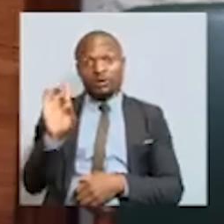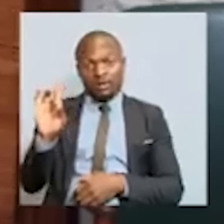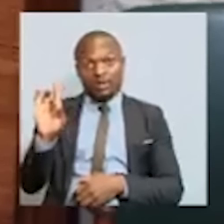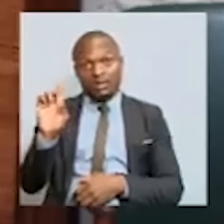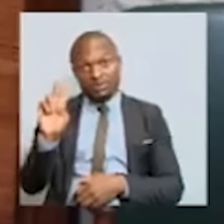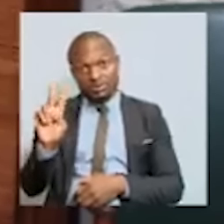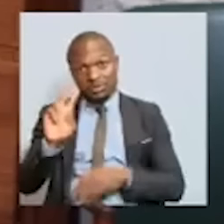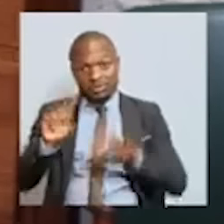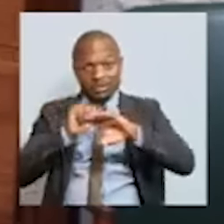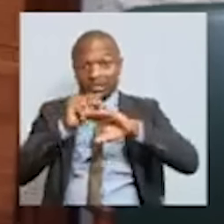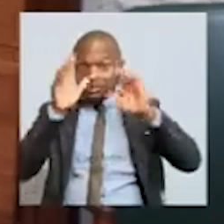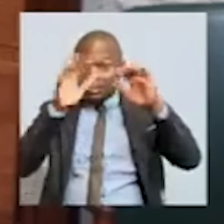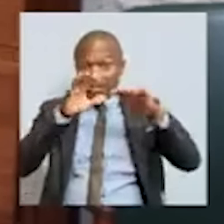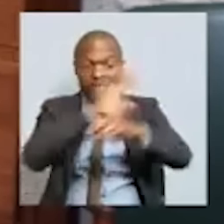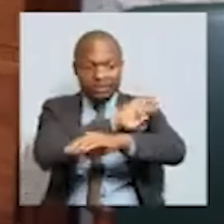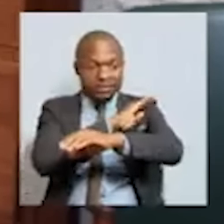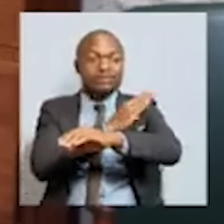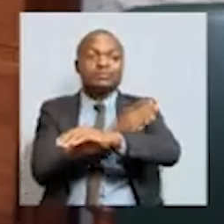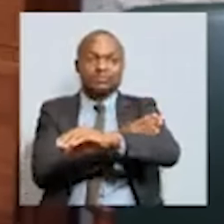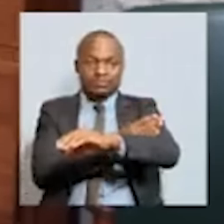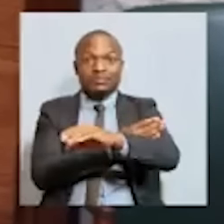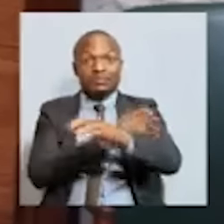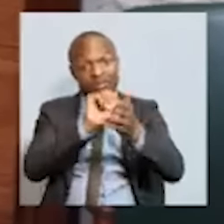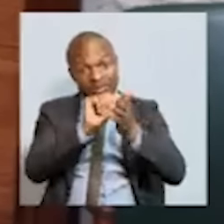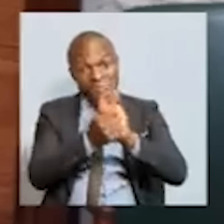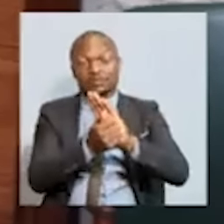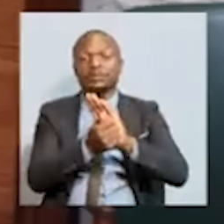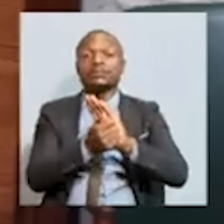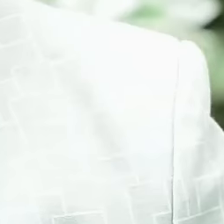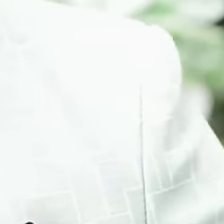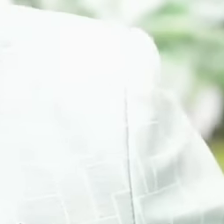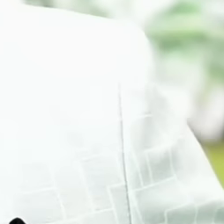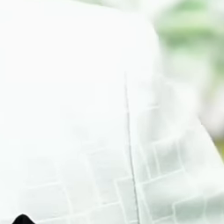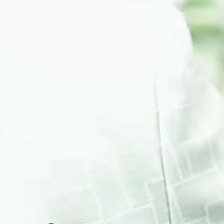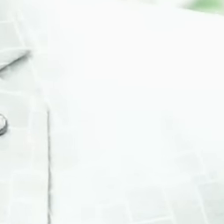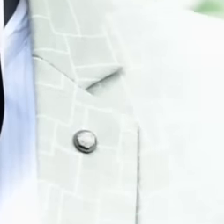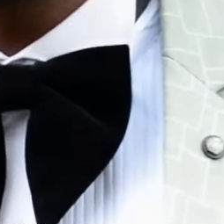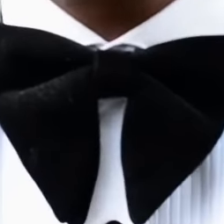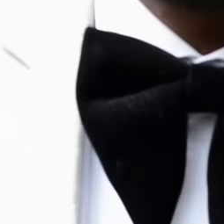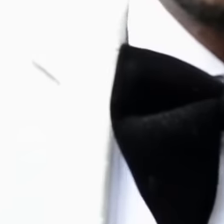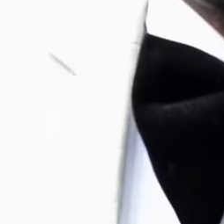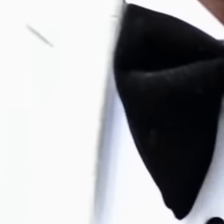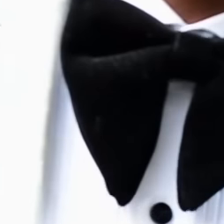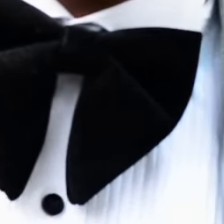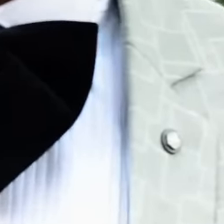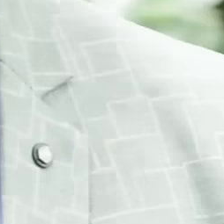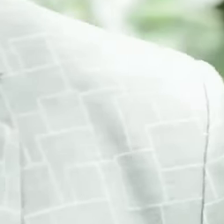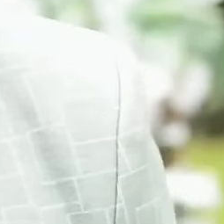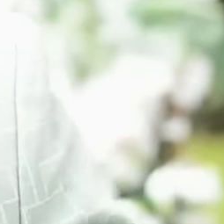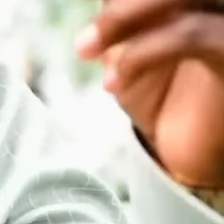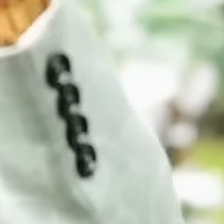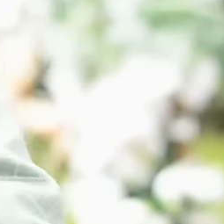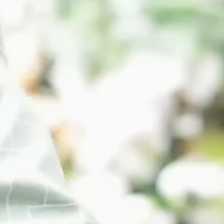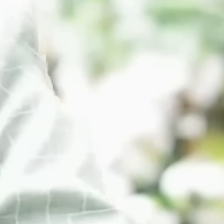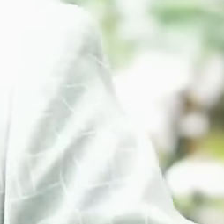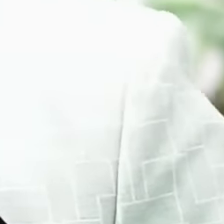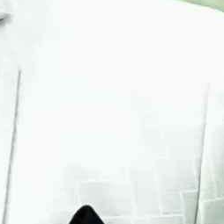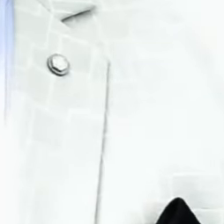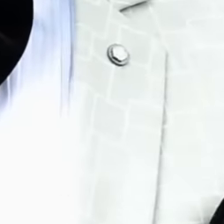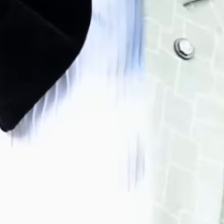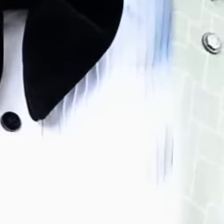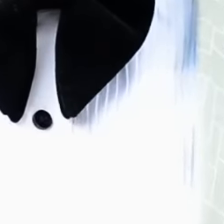the National Assembly Powers and Privileges Act for his... What's up? My name is Ken Dumbo, the MC with the source. Don't forget